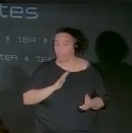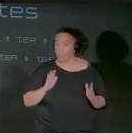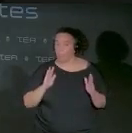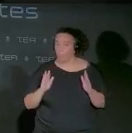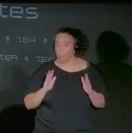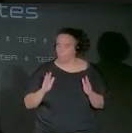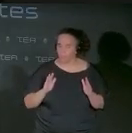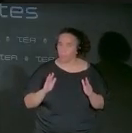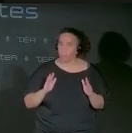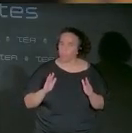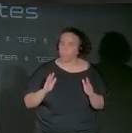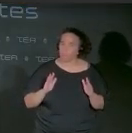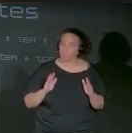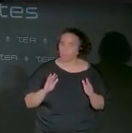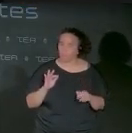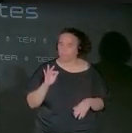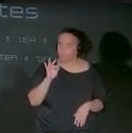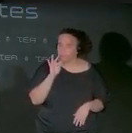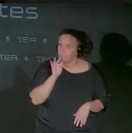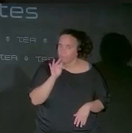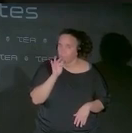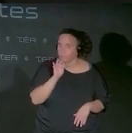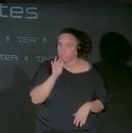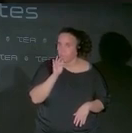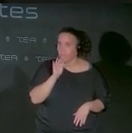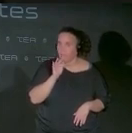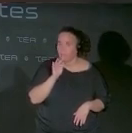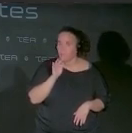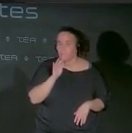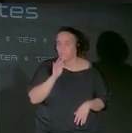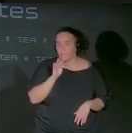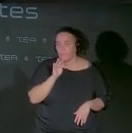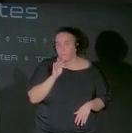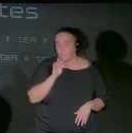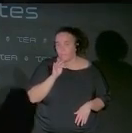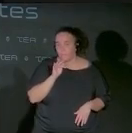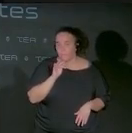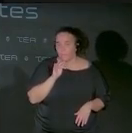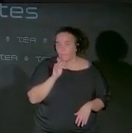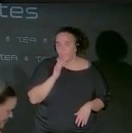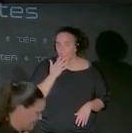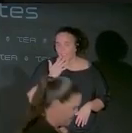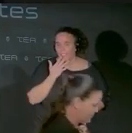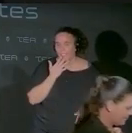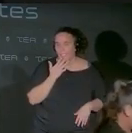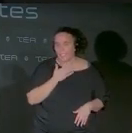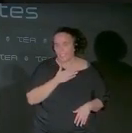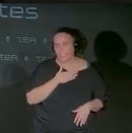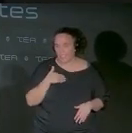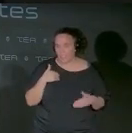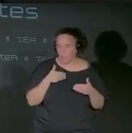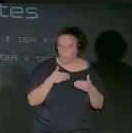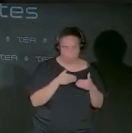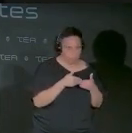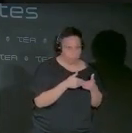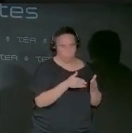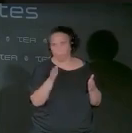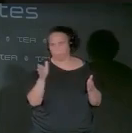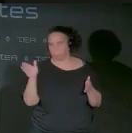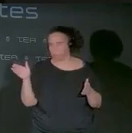it extensively, we probably would have to kind of change our mindset on IP law in